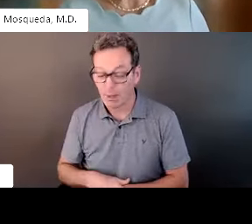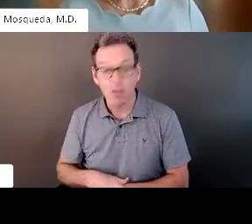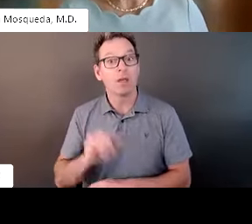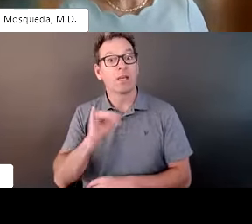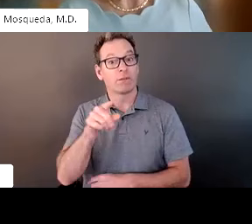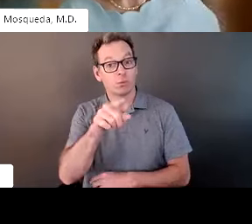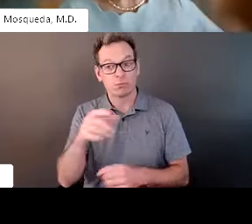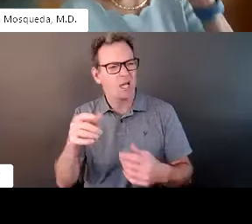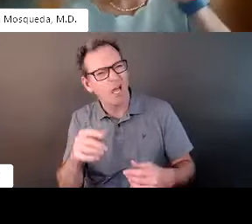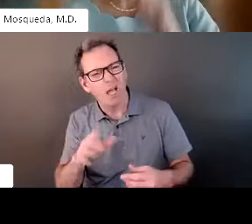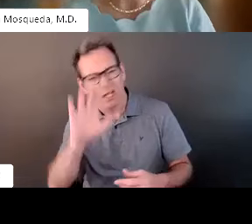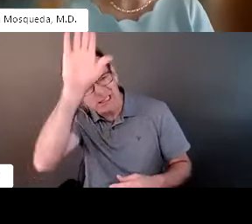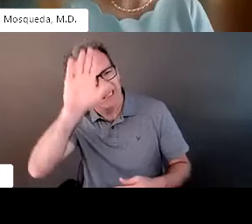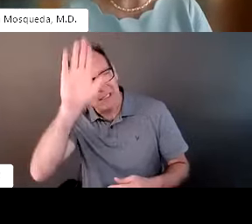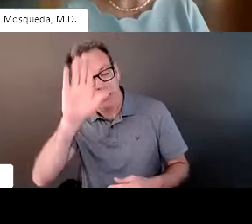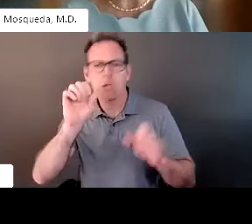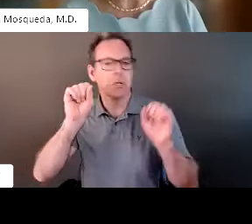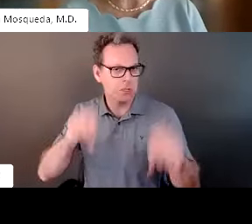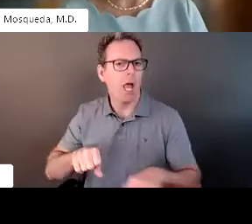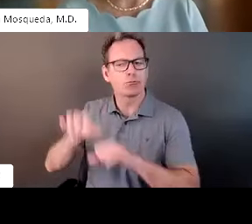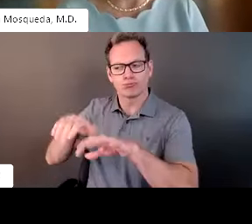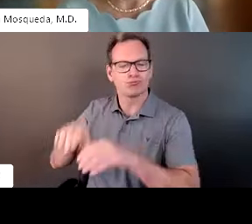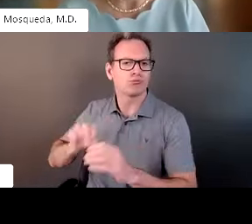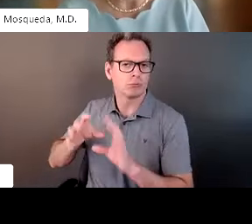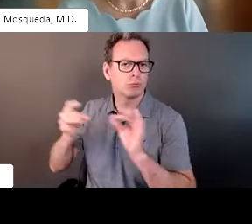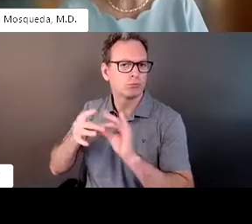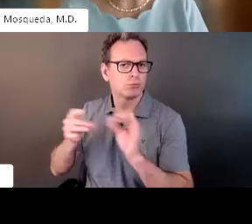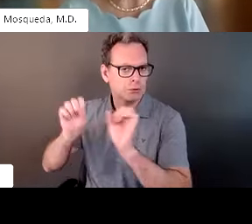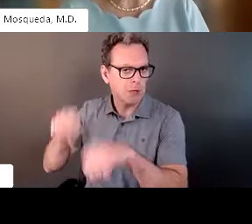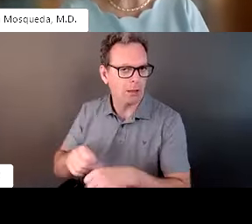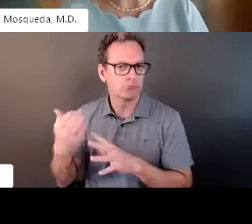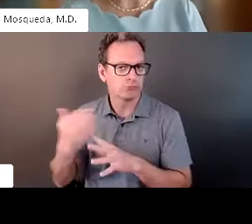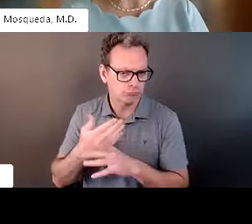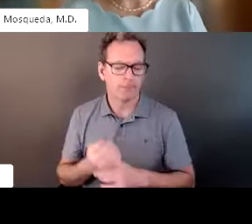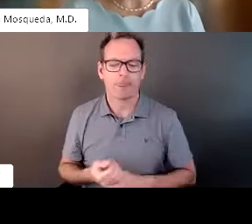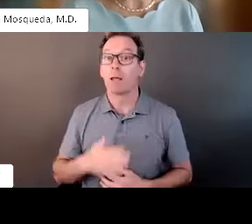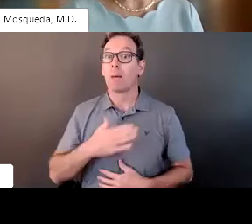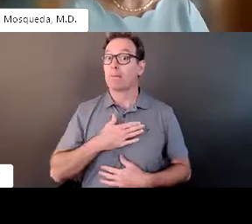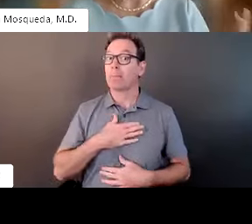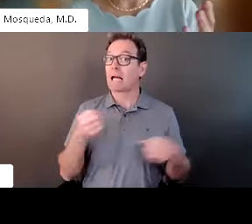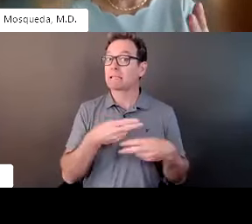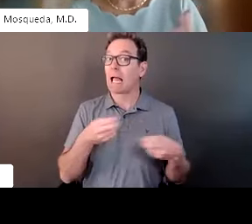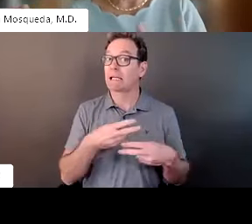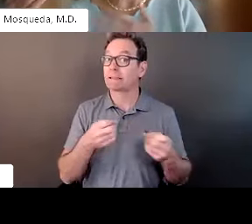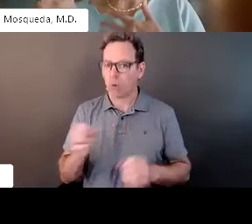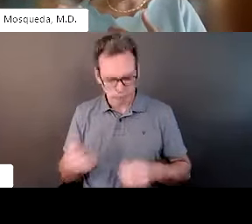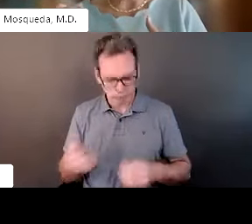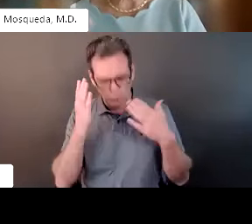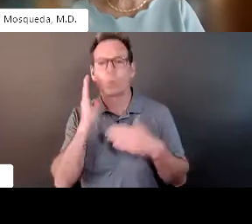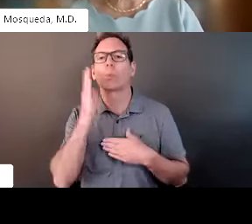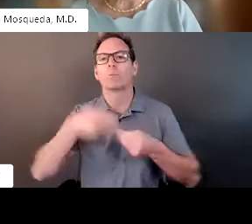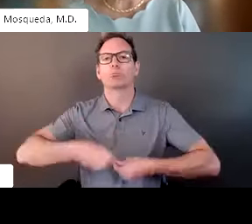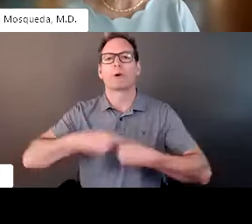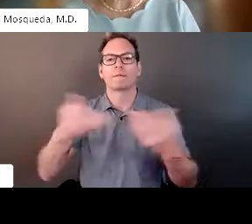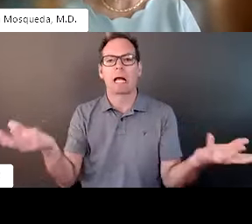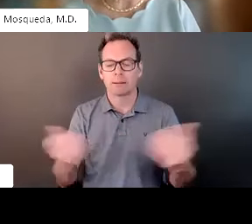of my slides, almost all of my slides, will be made available. I do have some unpublished data and some photos